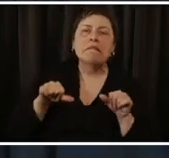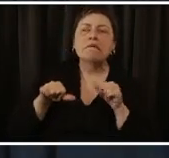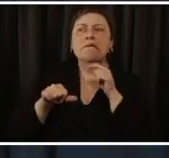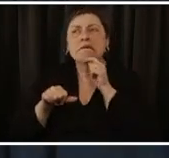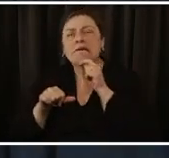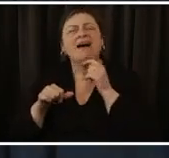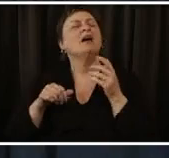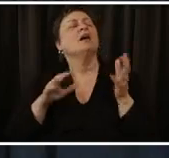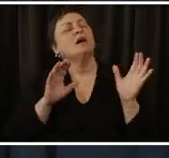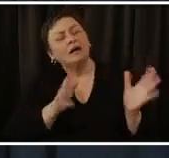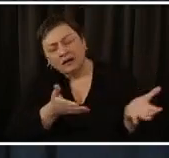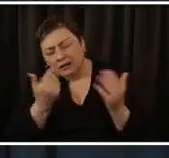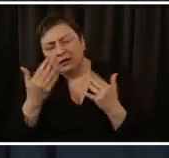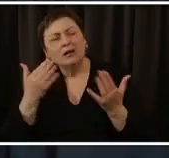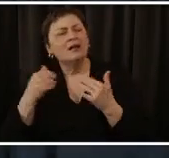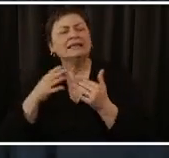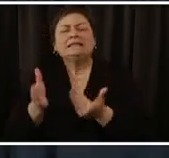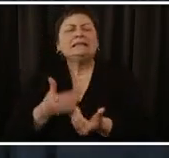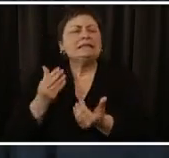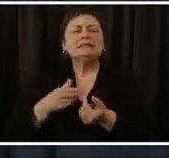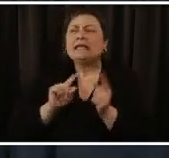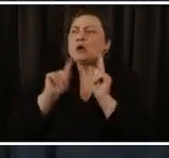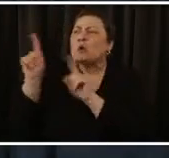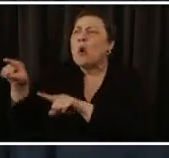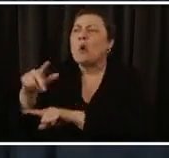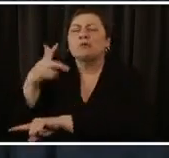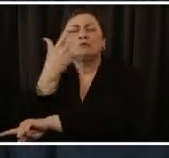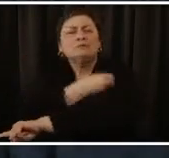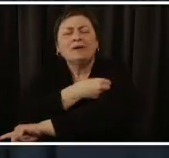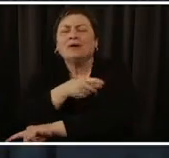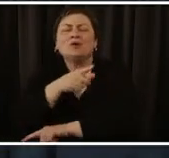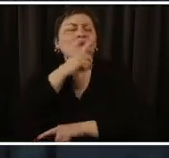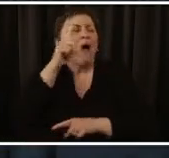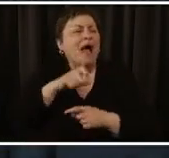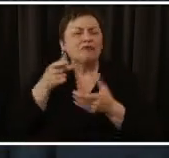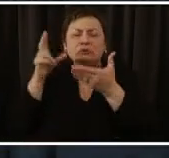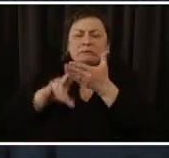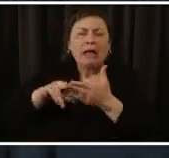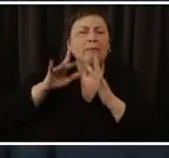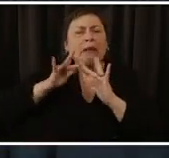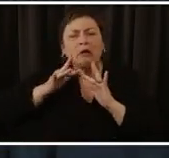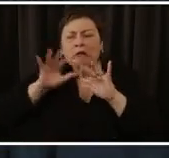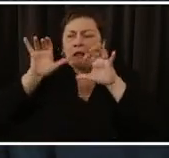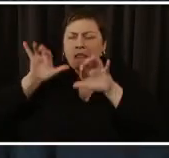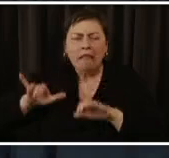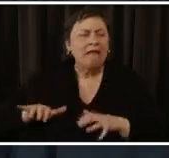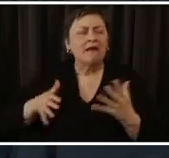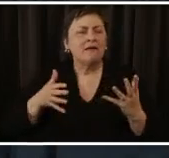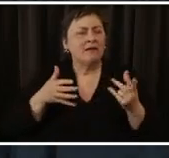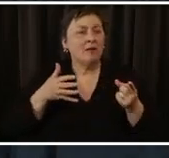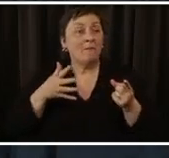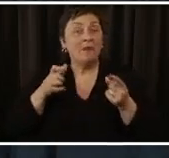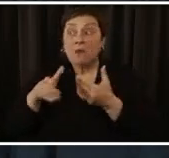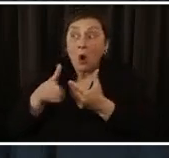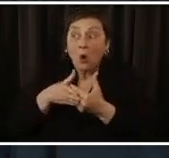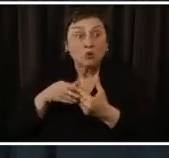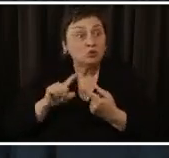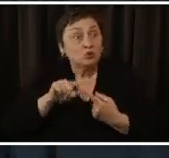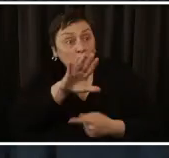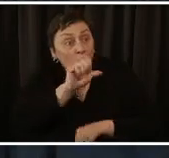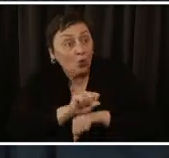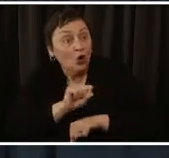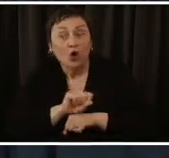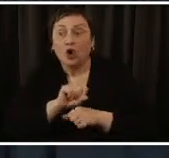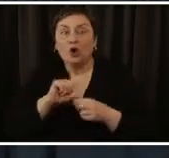quick? How do you make it so you don't have to even go to a website to sign up? How do you make it near where they work or where they commute? Because those